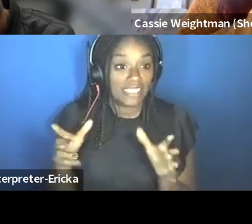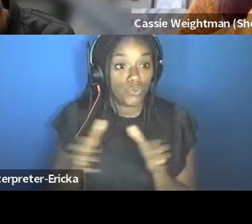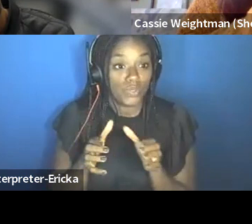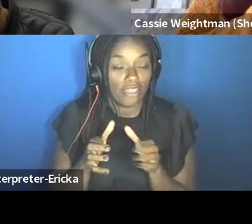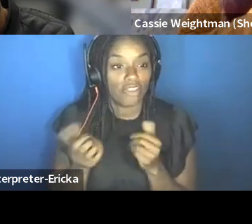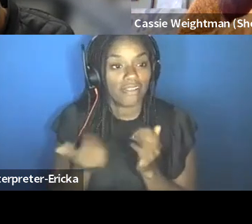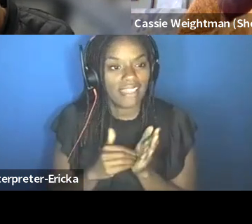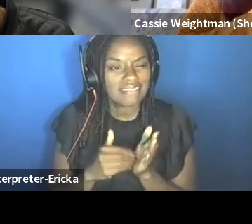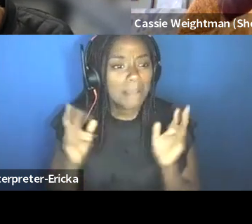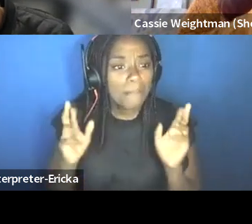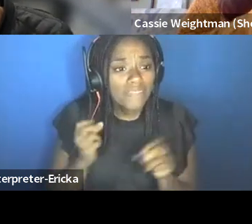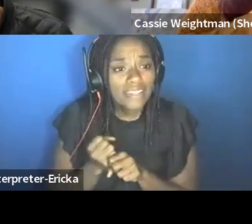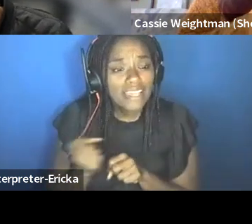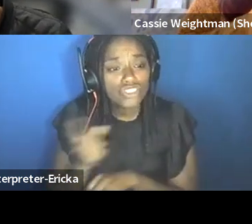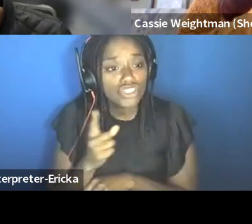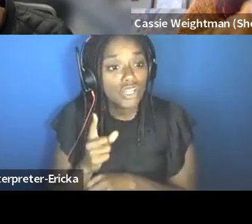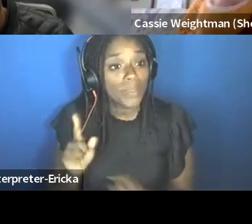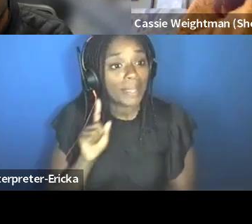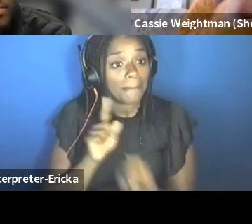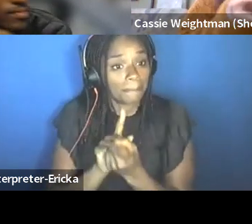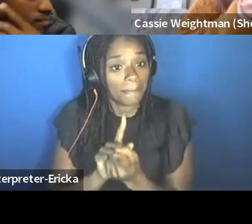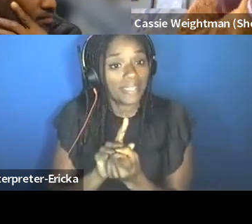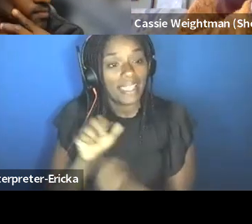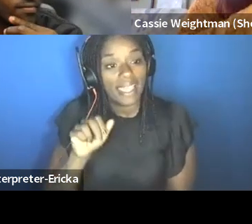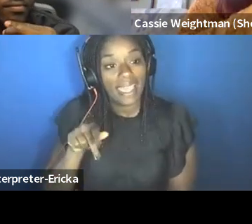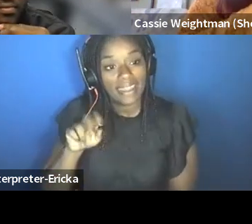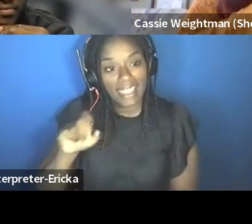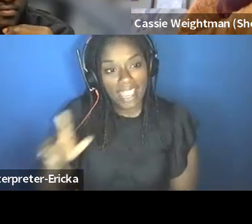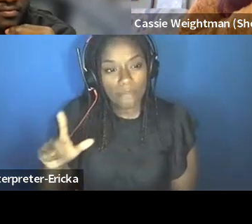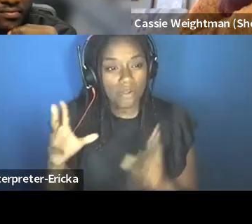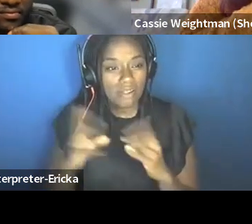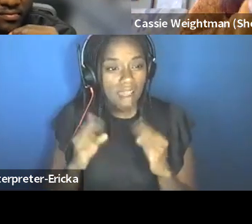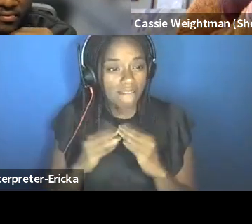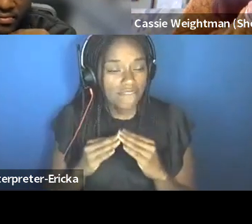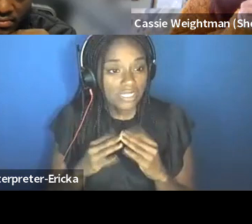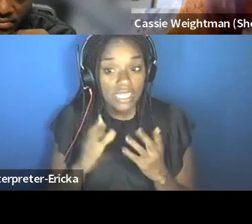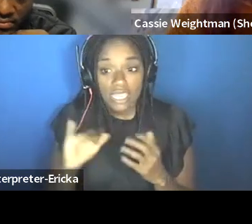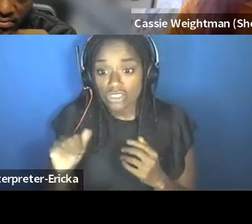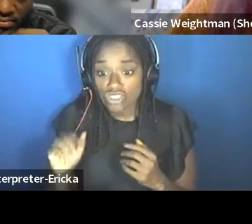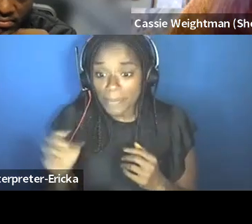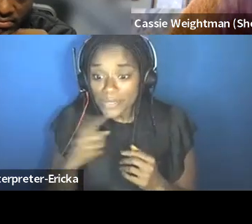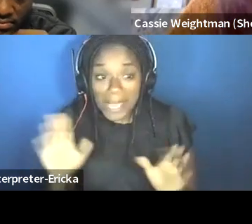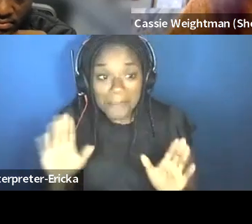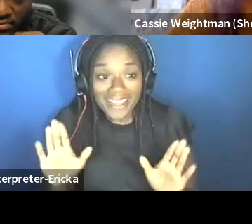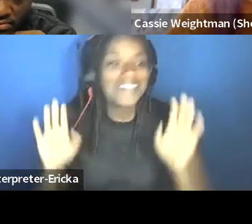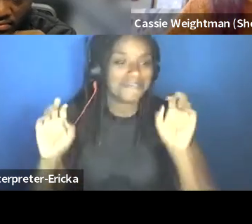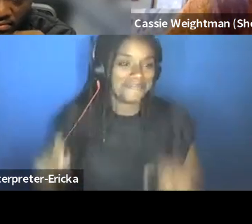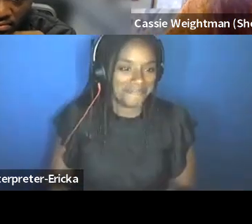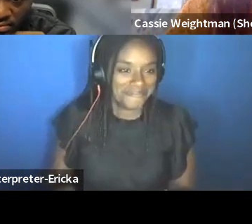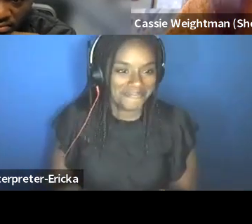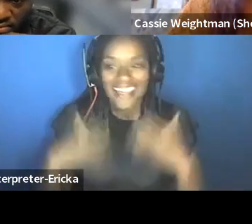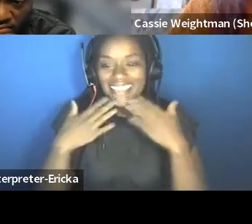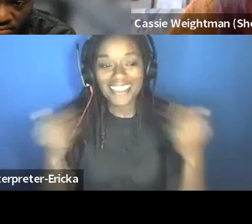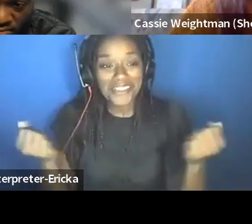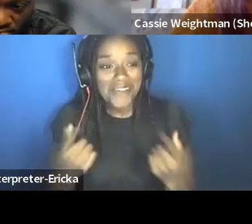hopefully next year we can all meet up at an April conference and really spend time doing that. Jamie, did you have something to say, or are you saying goodbye? Thank you